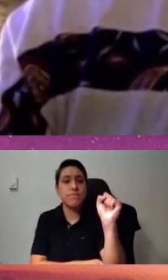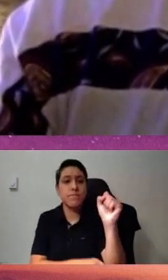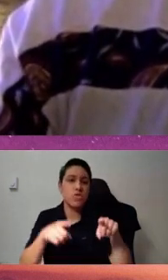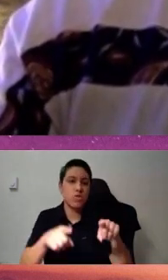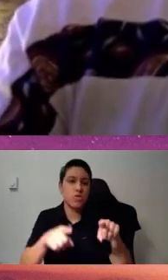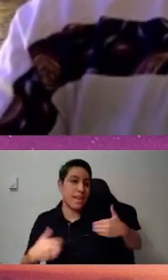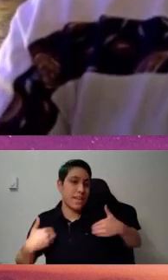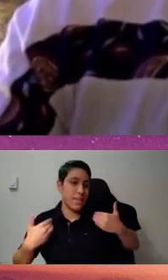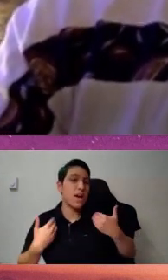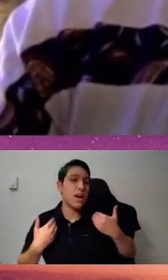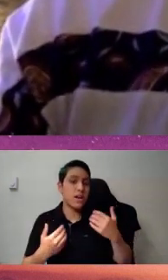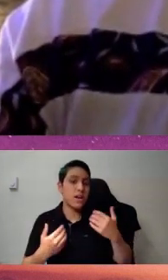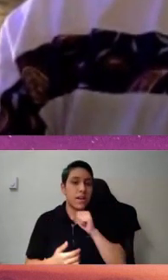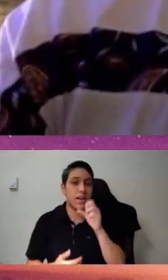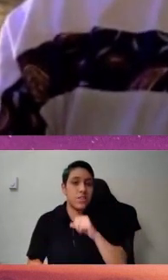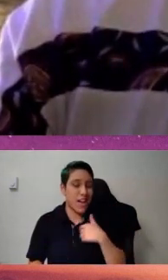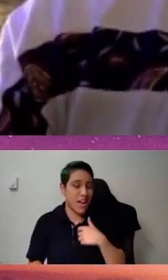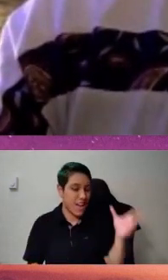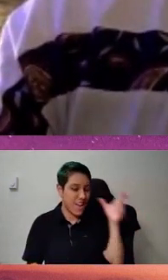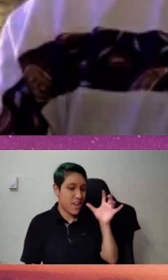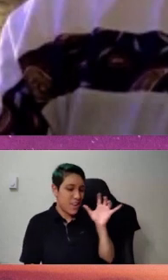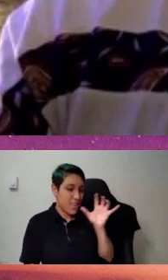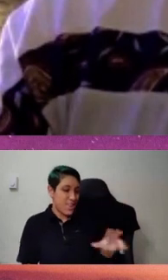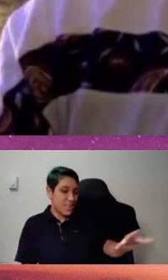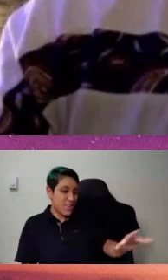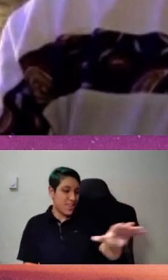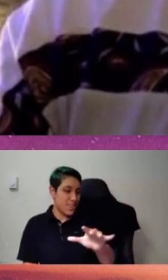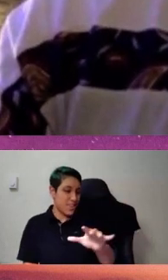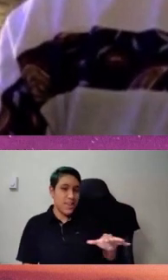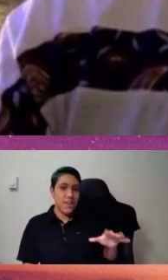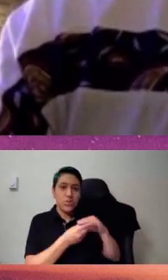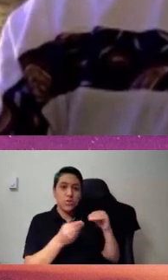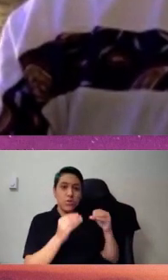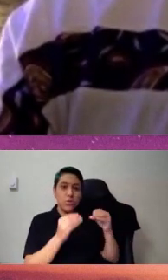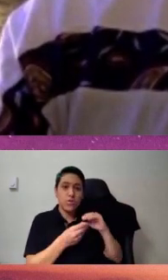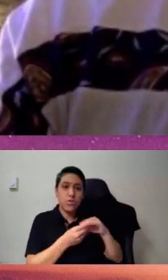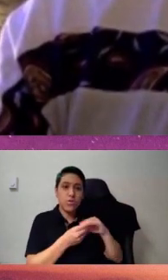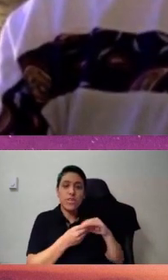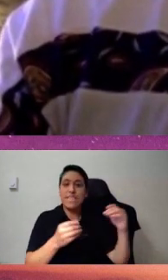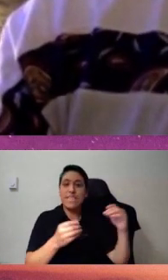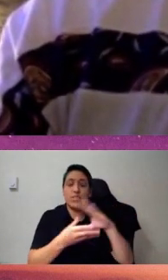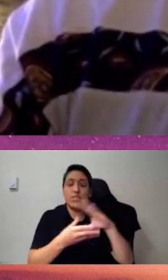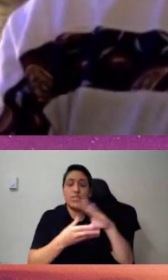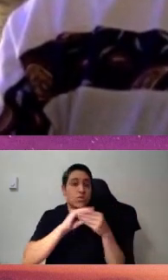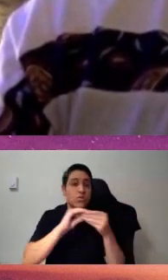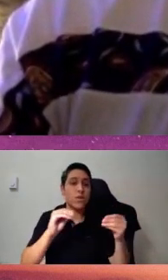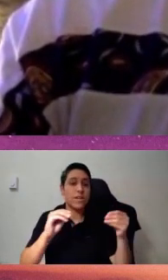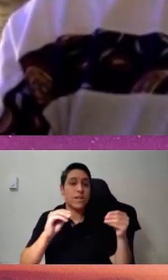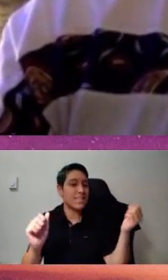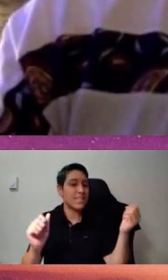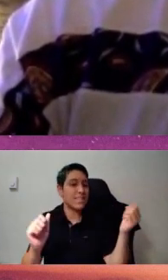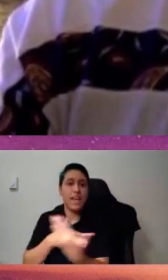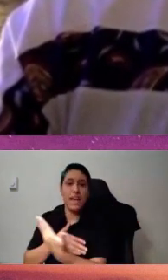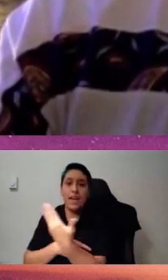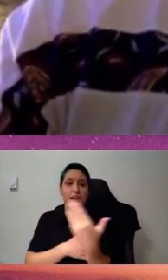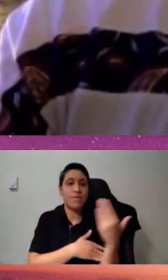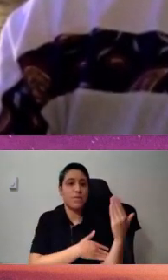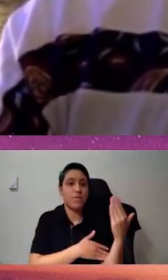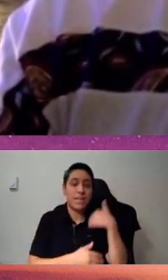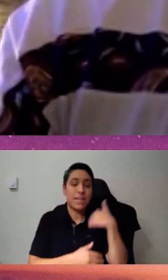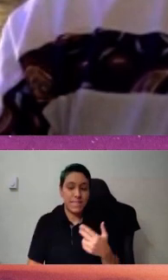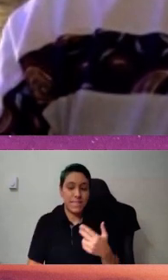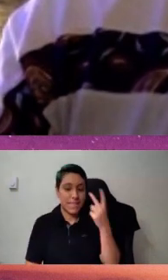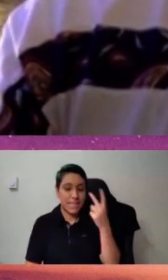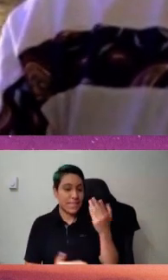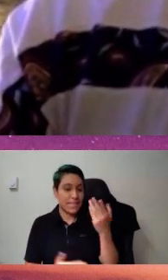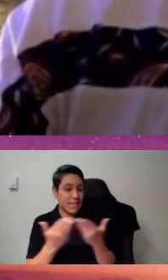Hearing those screams every morning is what really radicalized me, because there were things that most other folks around me, including my mother, could